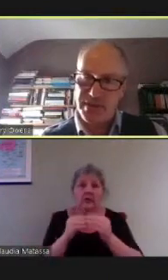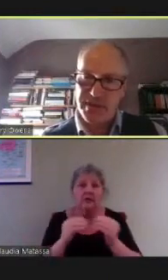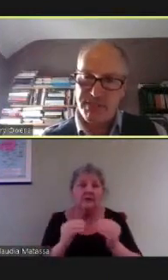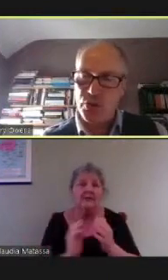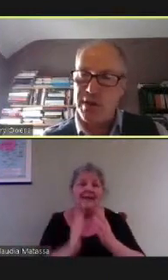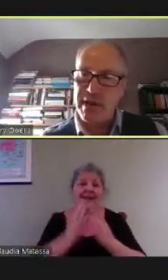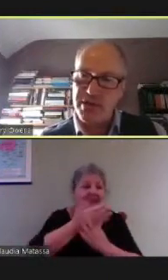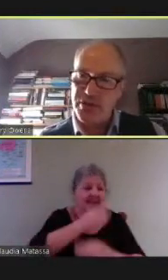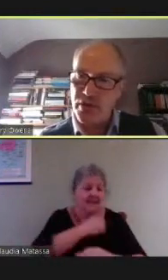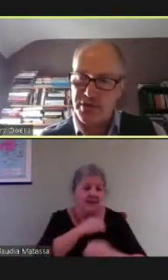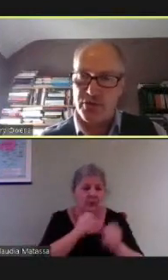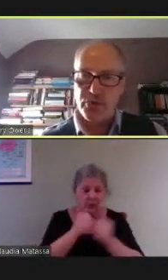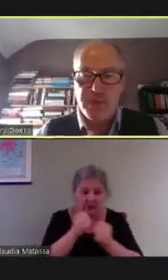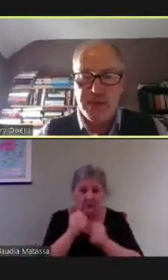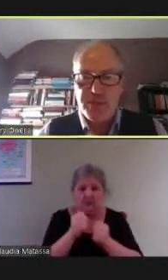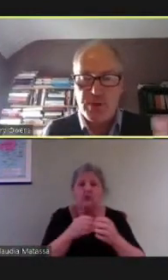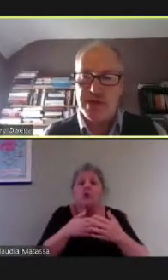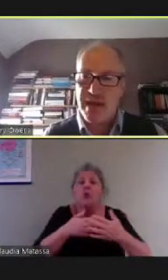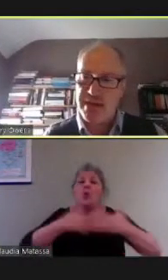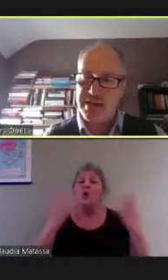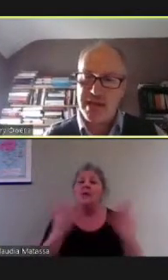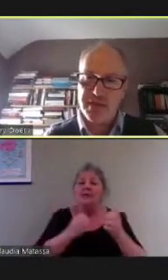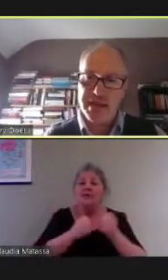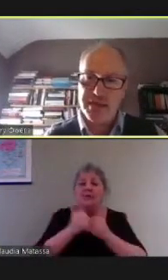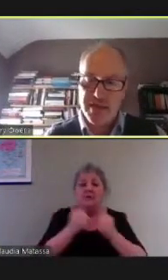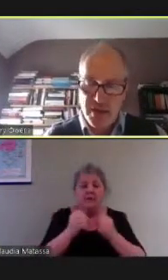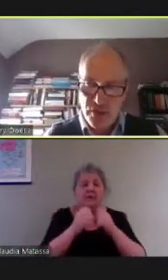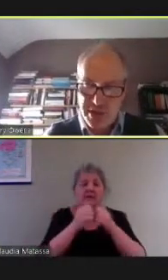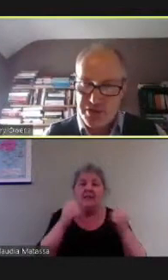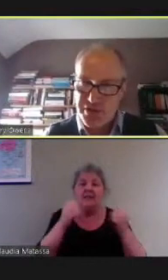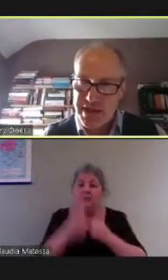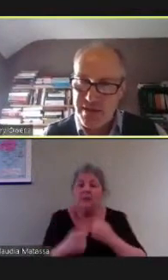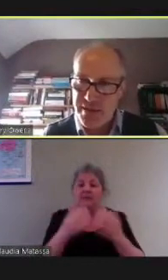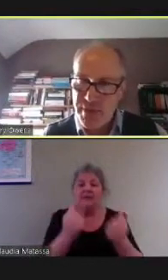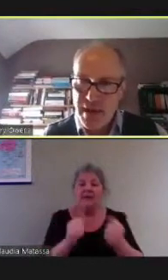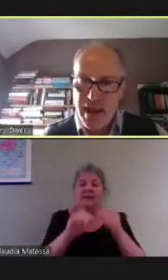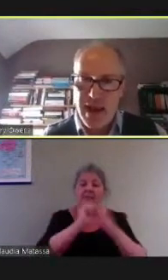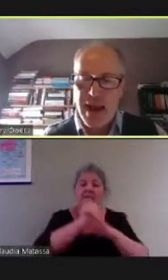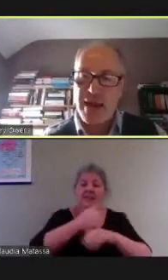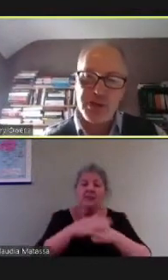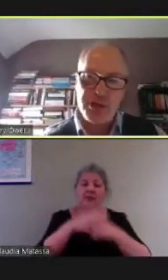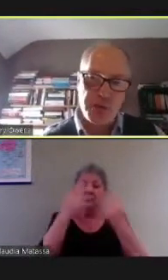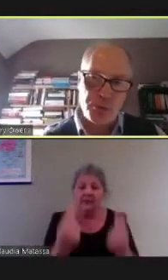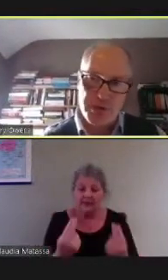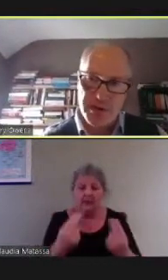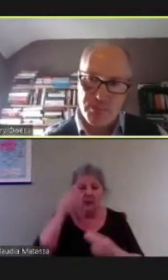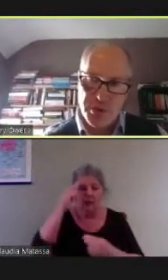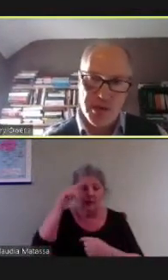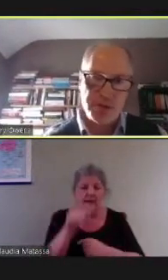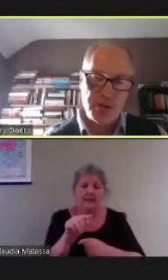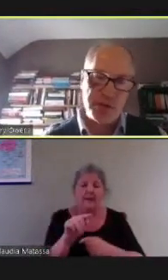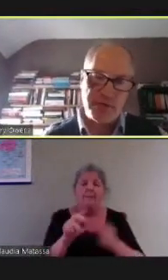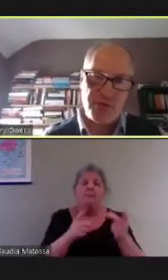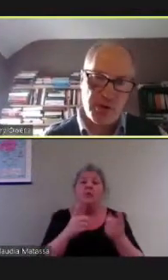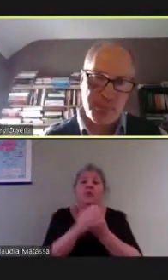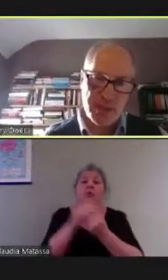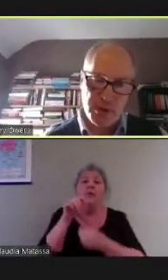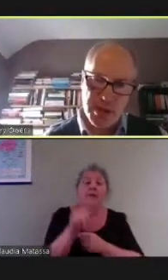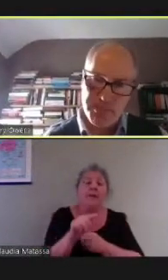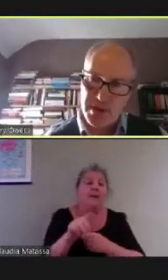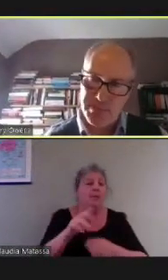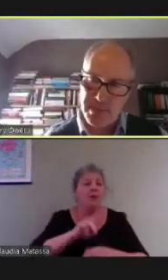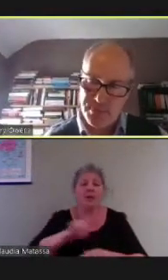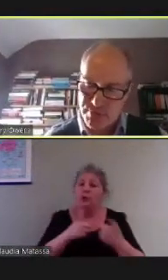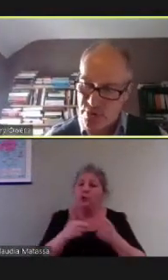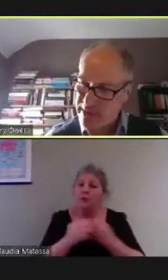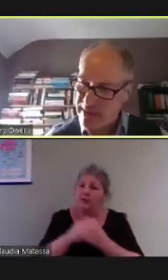to services. So whatever the service, so each person has a set of needs, we understand them and we do it with them. We're not doing it for them as